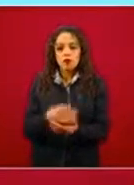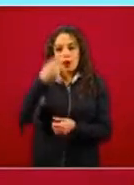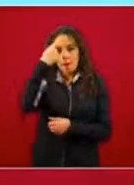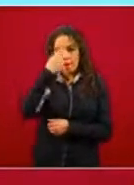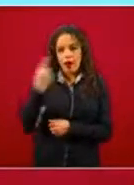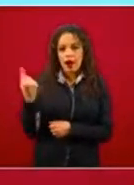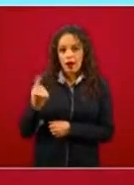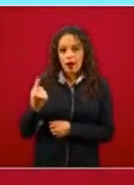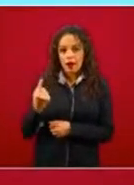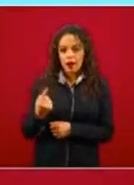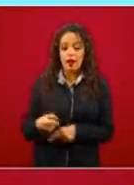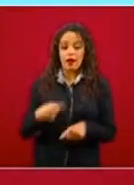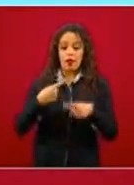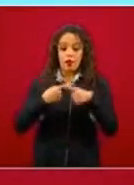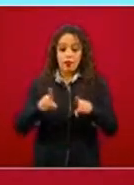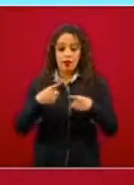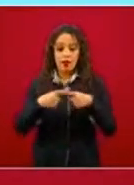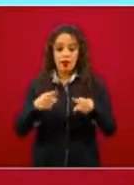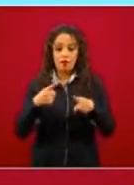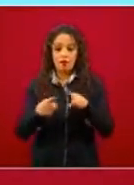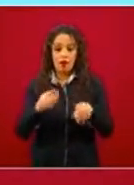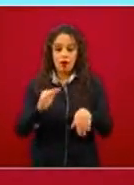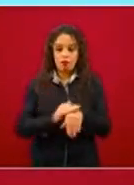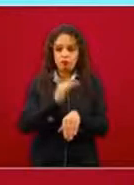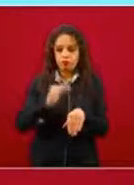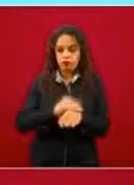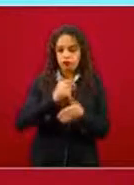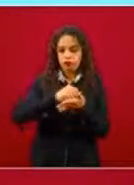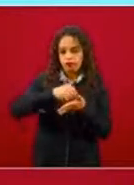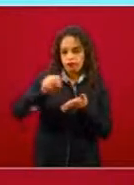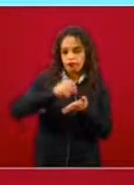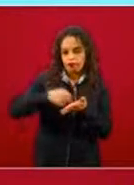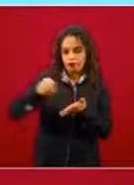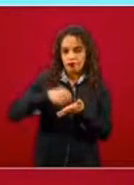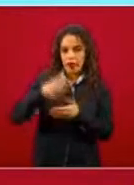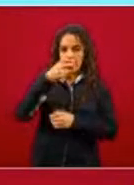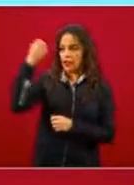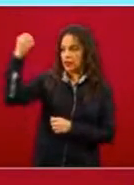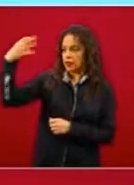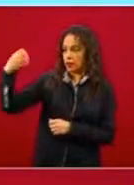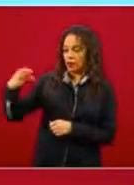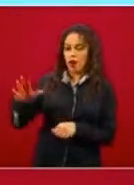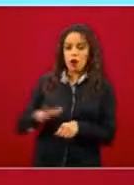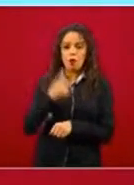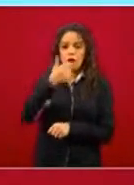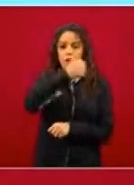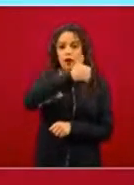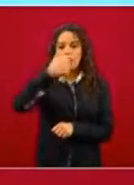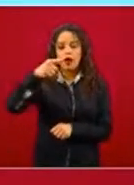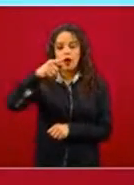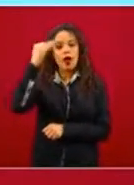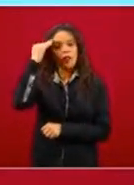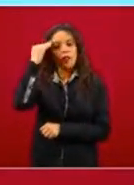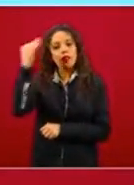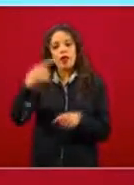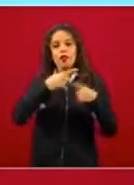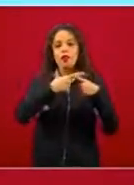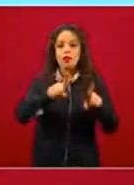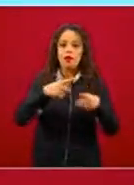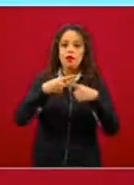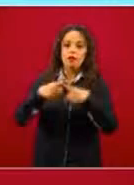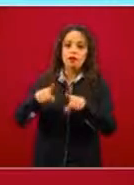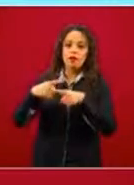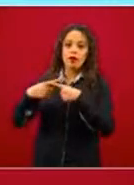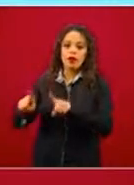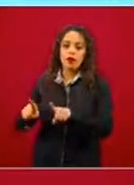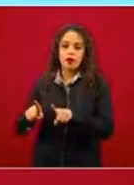so that we would avoid to have different appreciations of the stoplight because of different